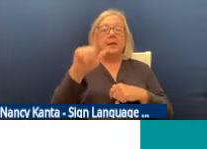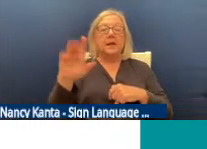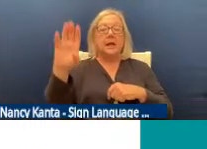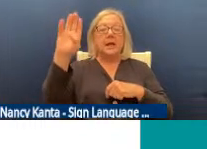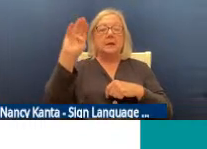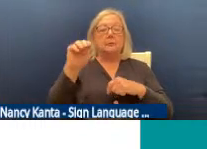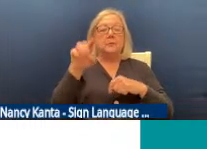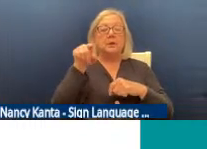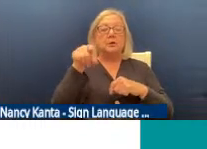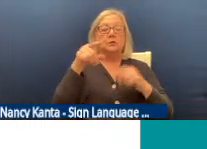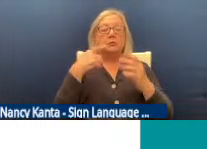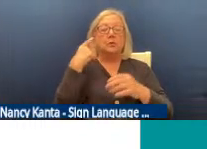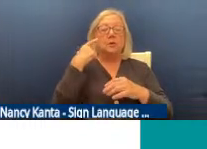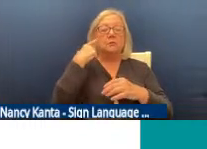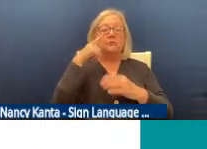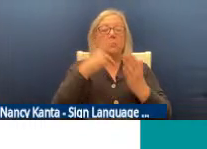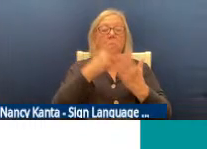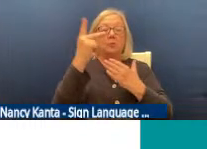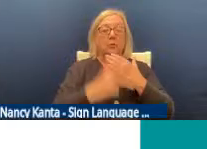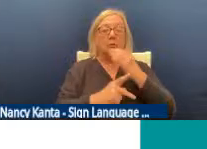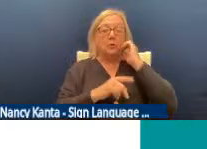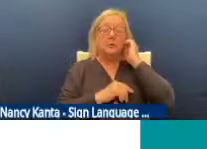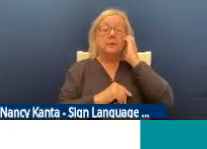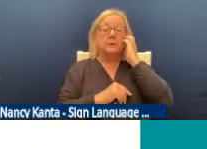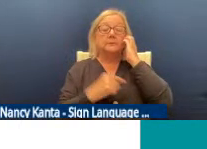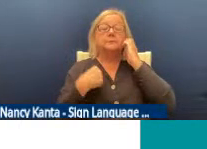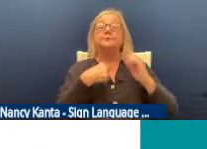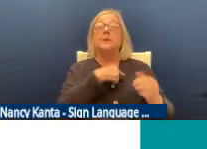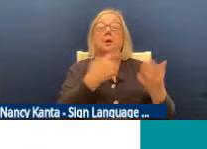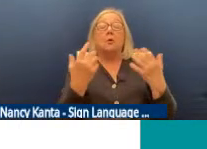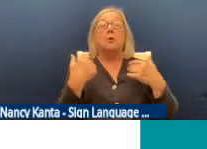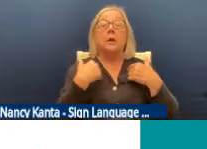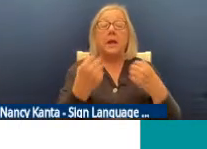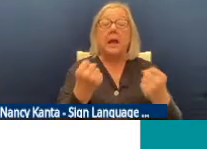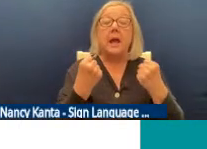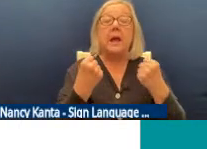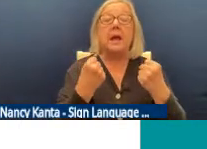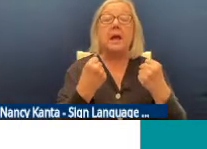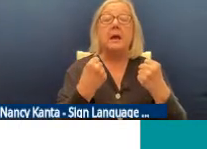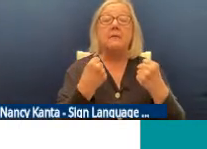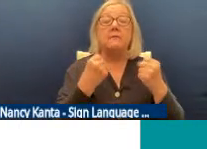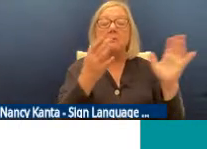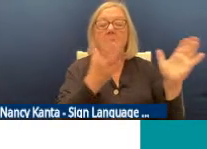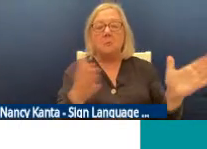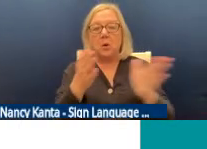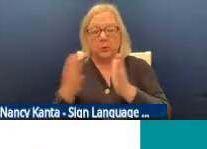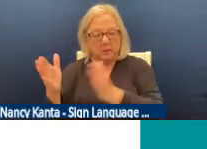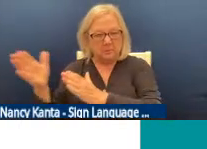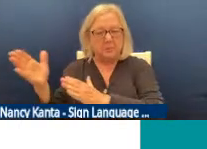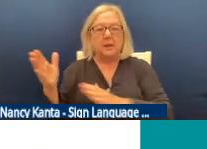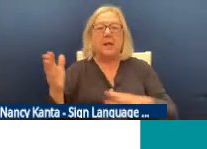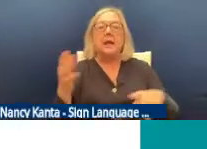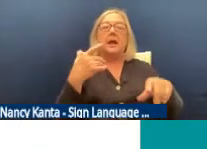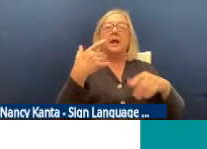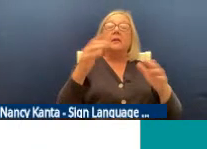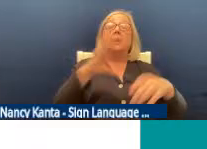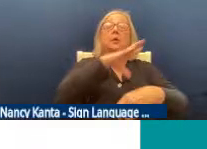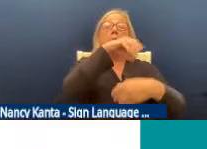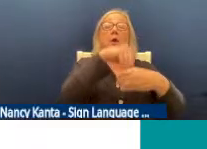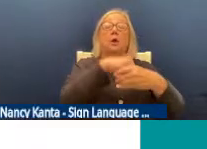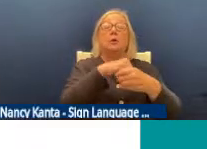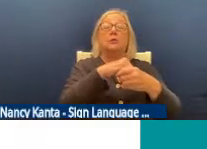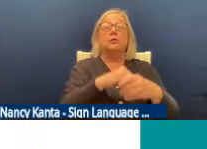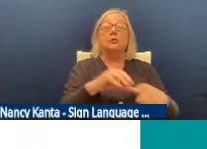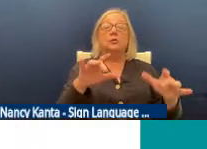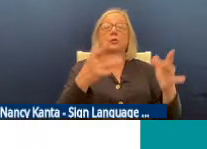a multimodal transit program with the Interstate Bridge Replacement. It includes light rail service as well as express